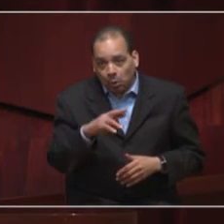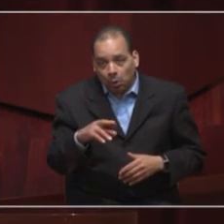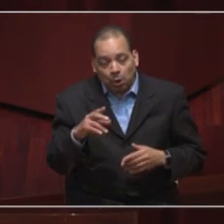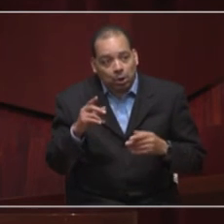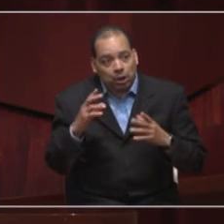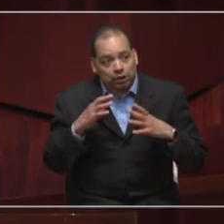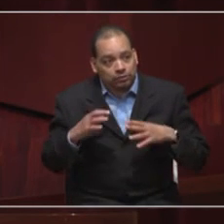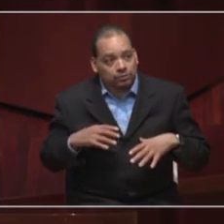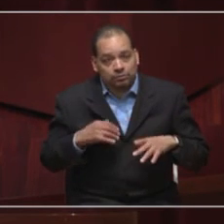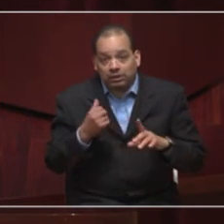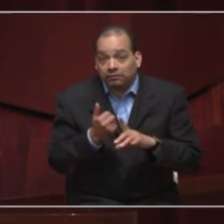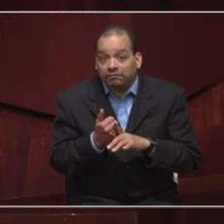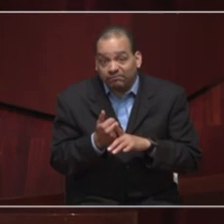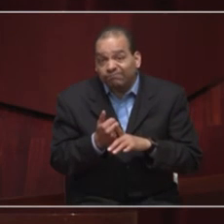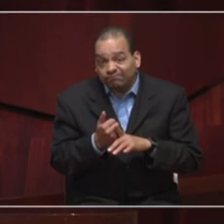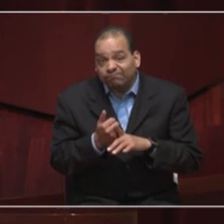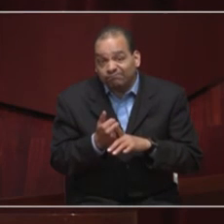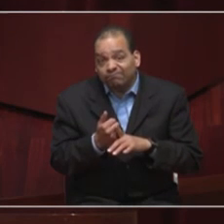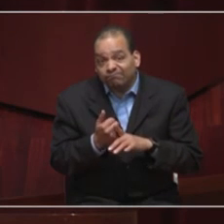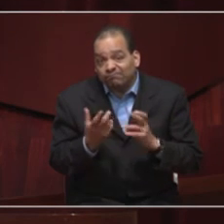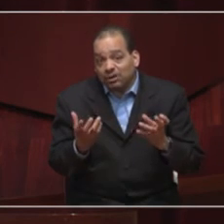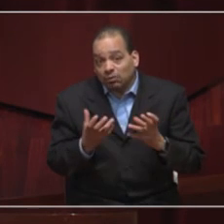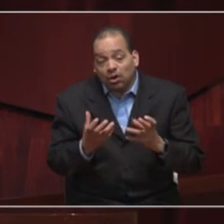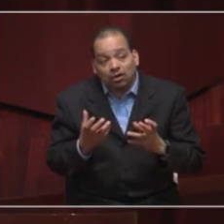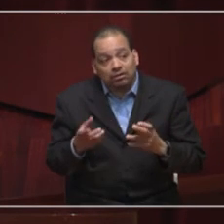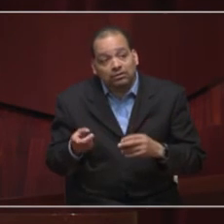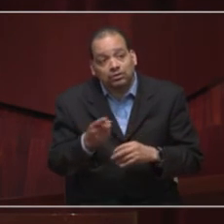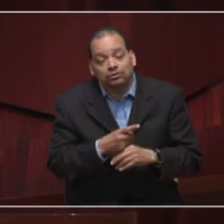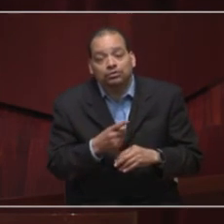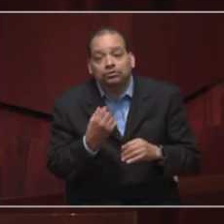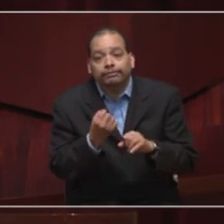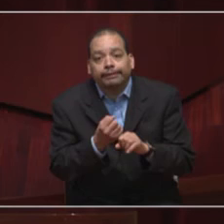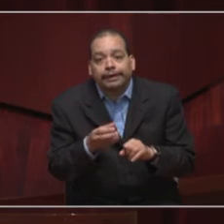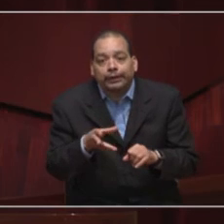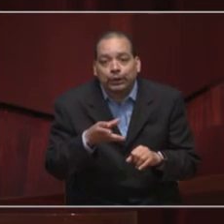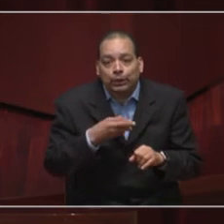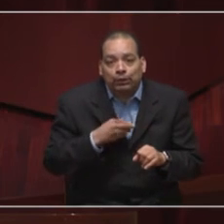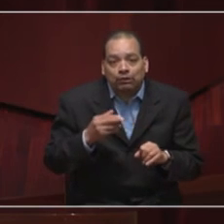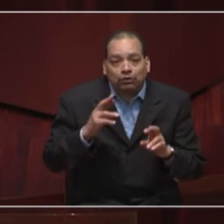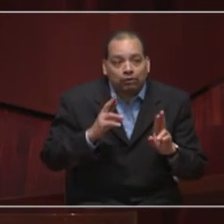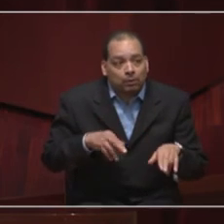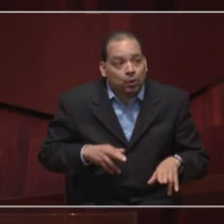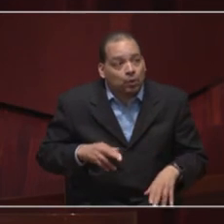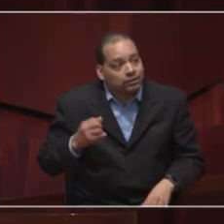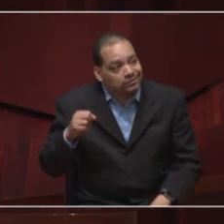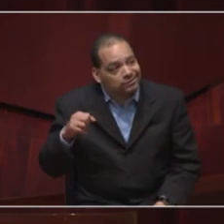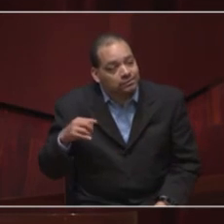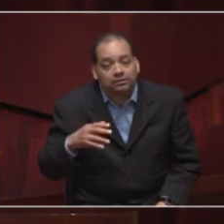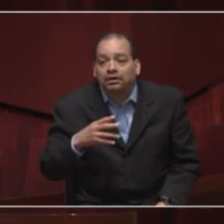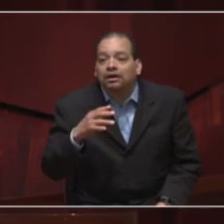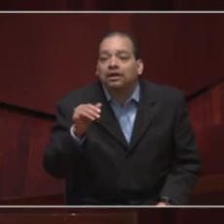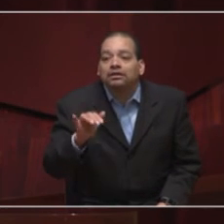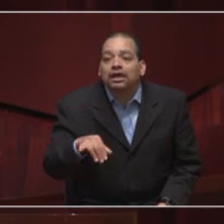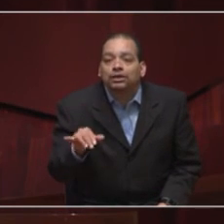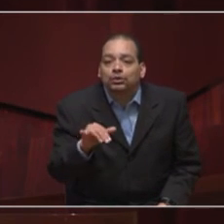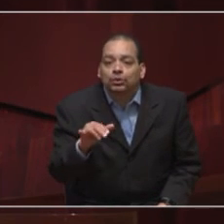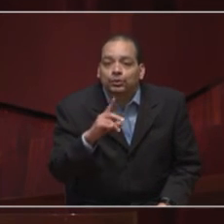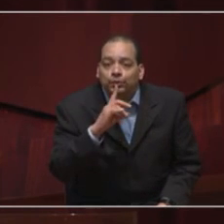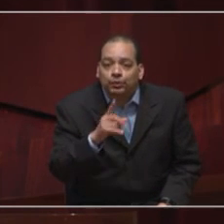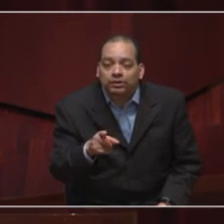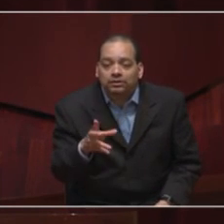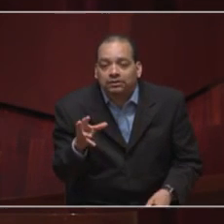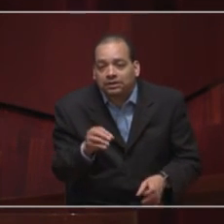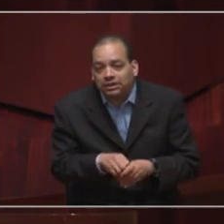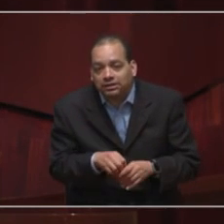customer. I would love for you to be able to produce your own reports. That too, again, is on